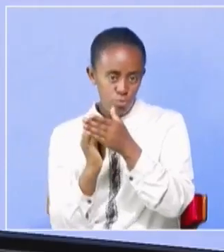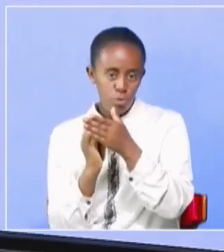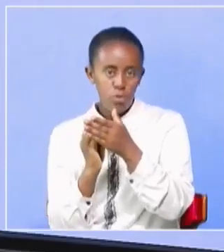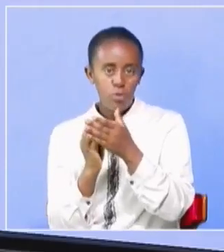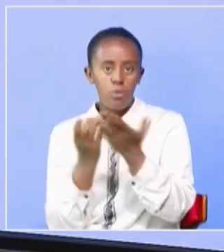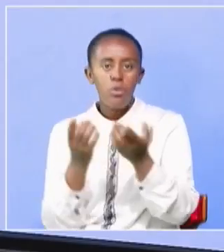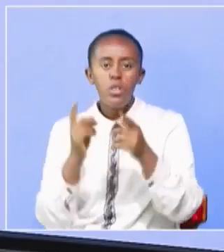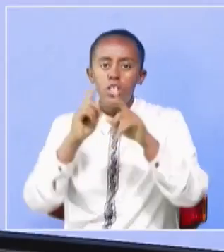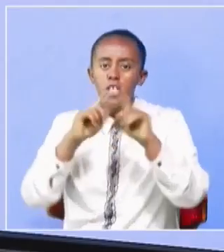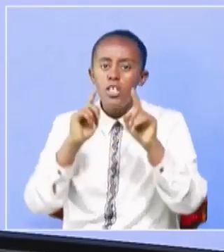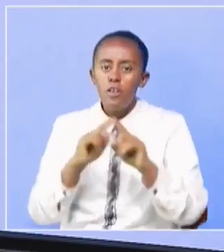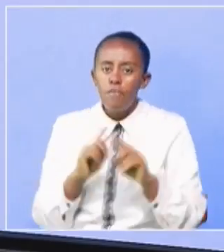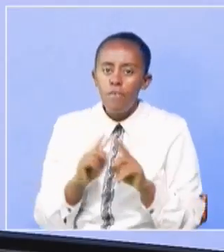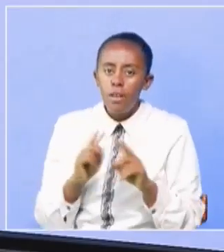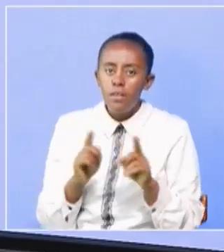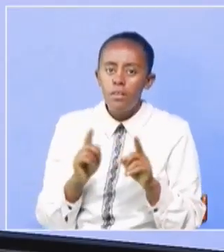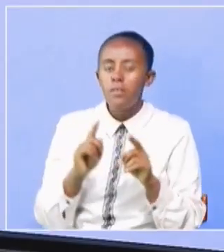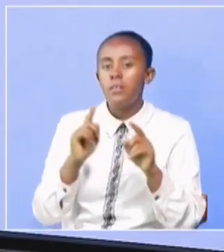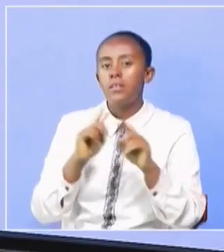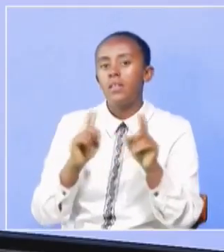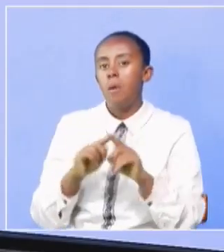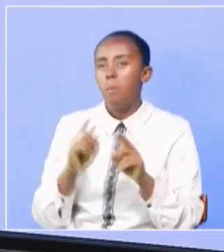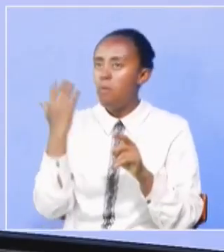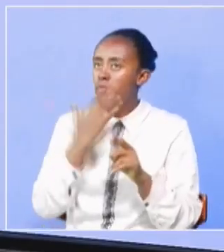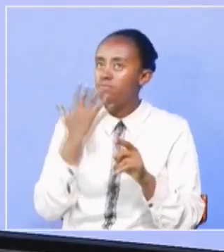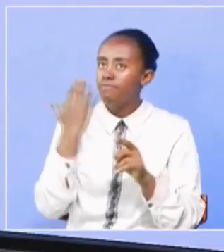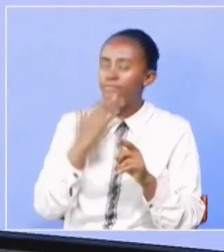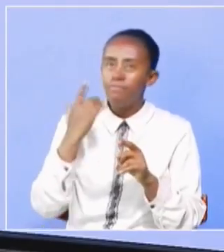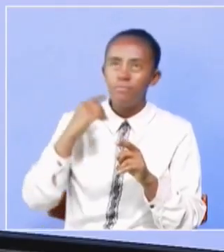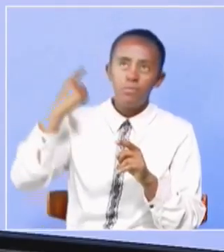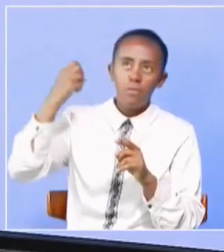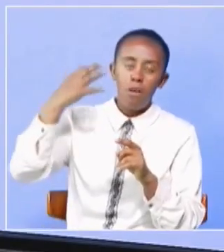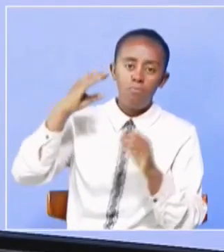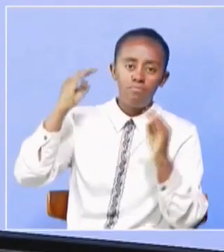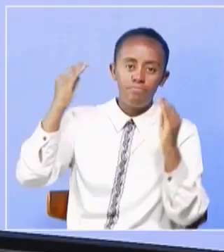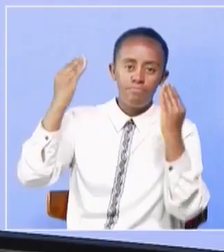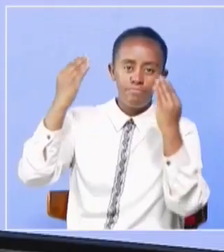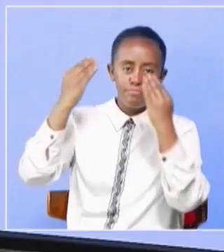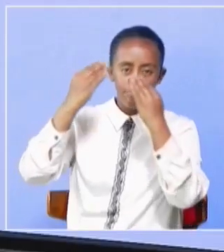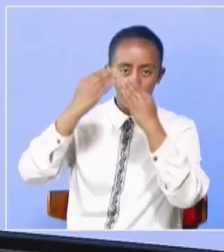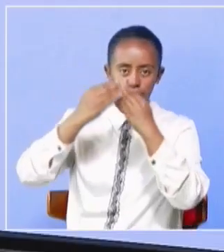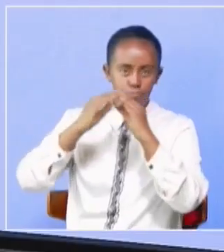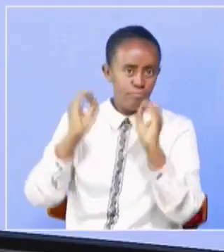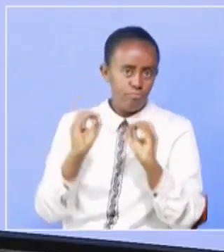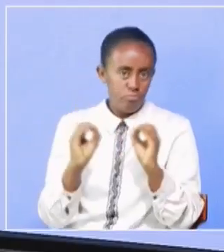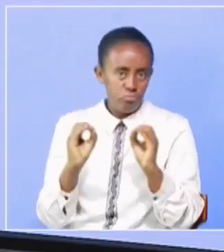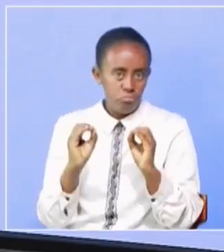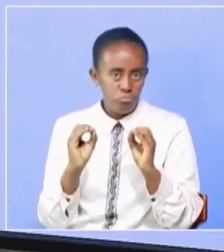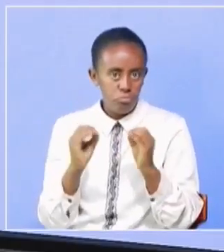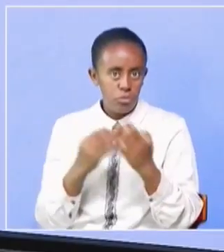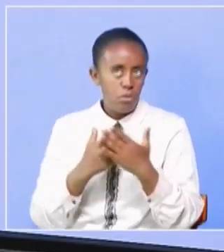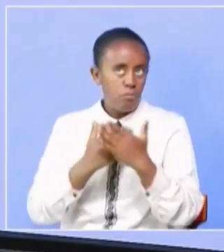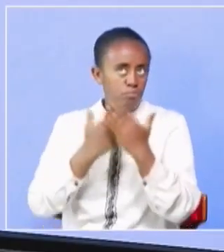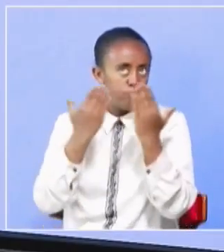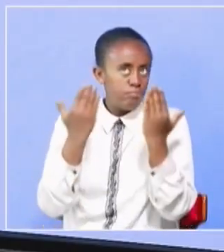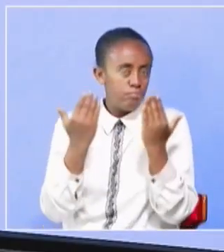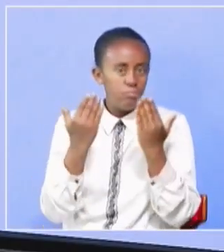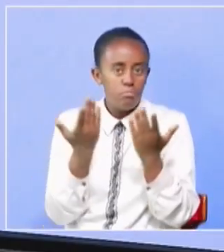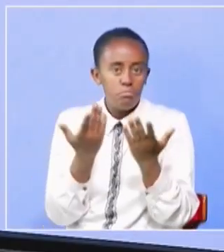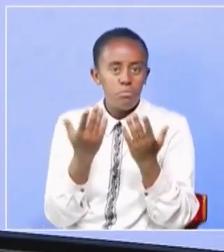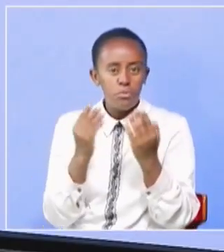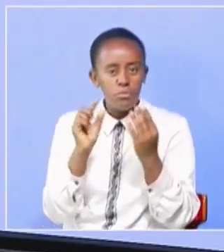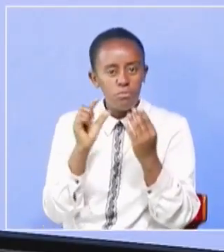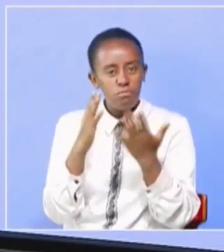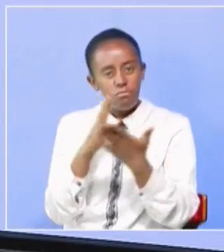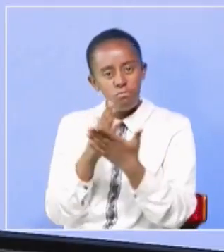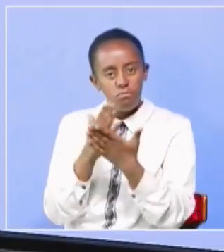a different type of color in the sky. It's not dark and it's not light because